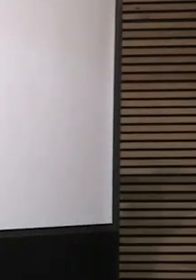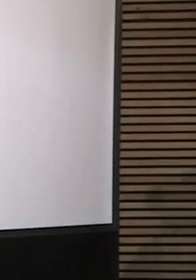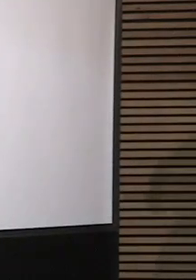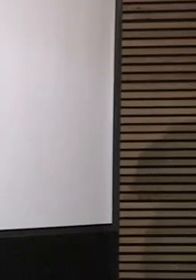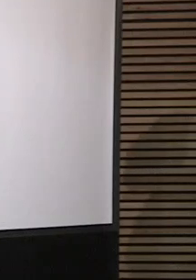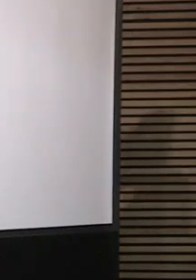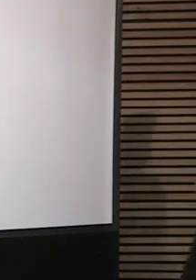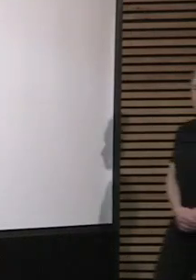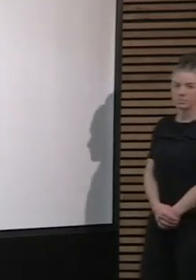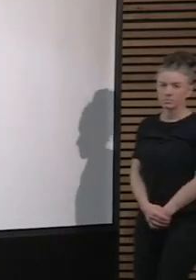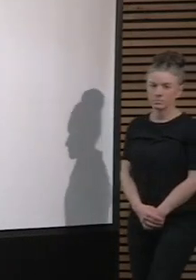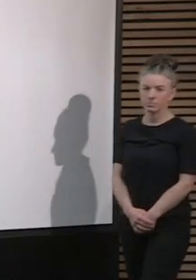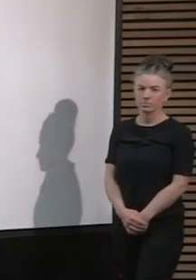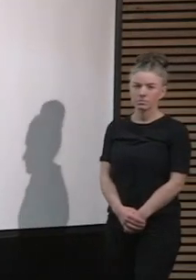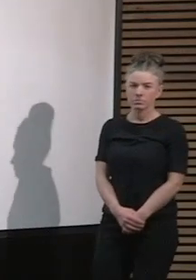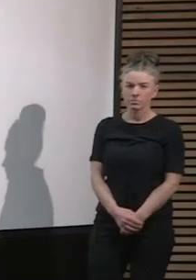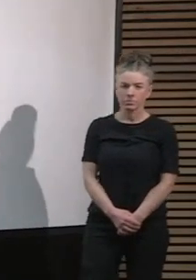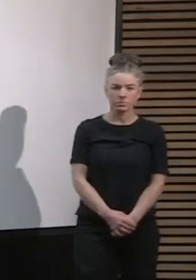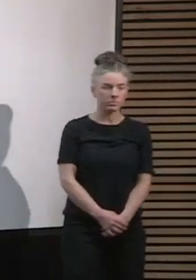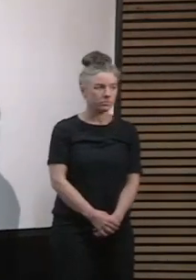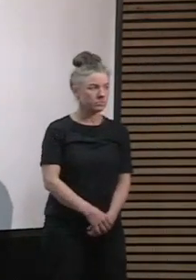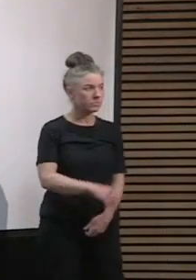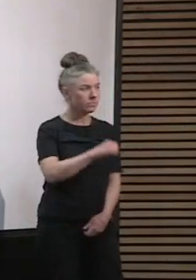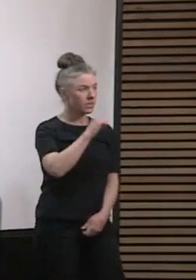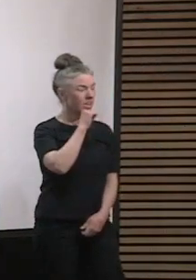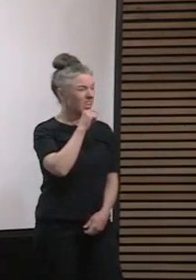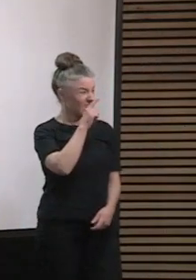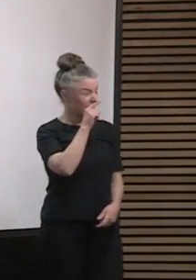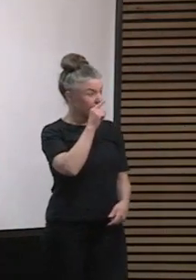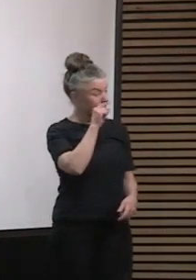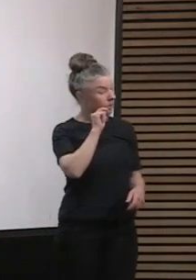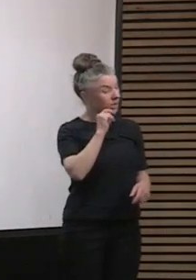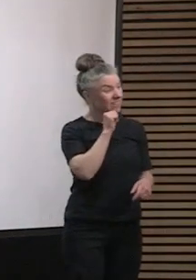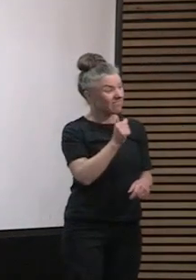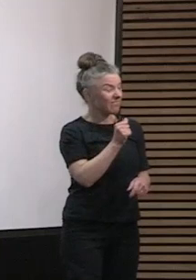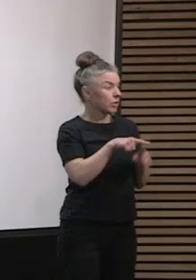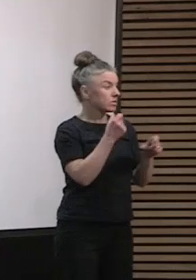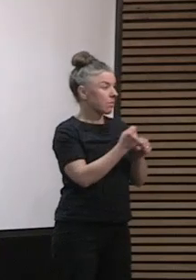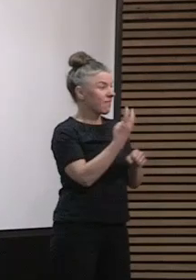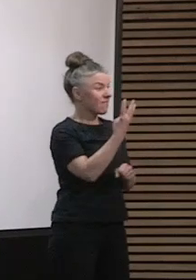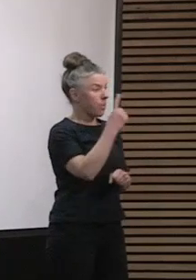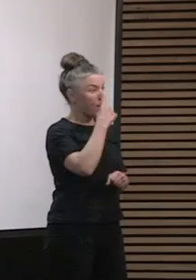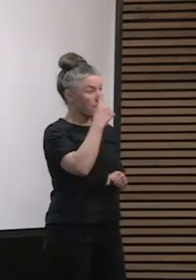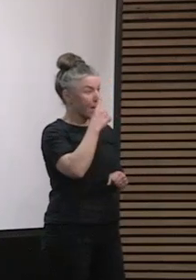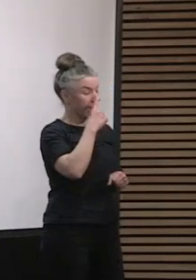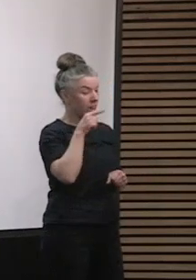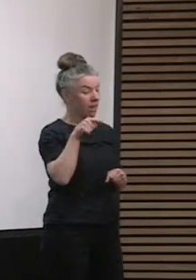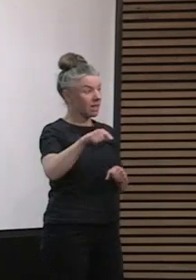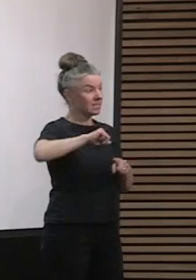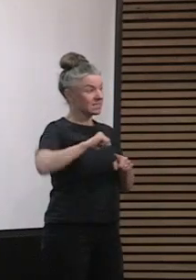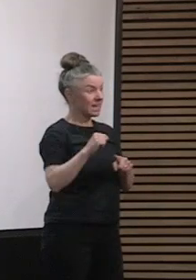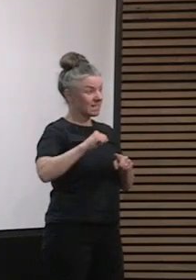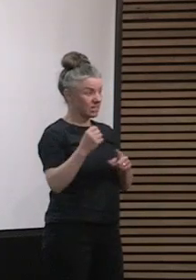understand how future decisions will be made? So if like 4 cases show up in Dunedin next week, could they anticipate 2 weeks of level three?